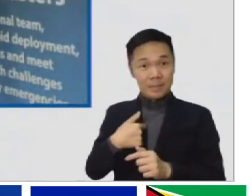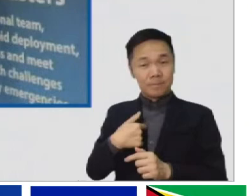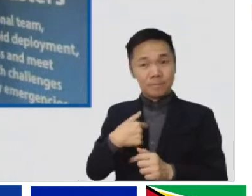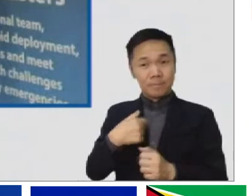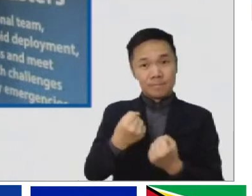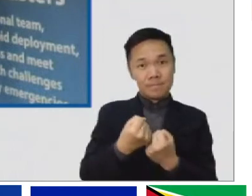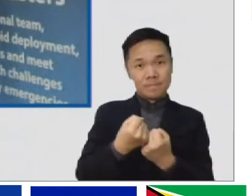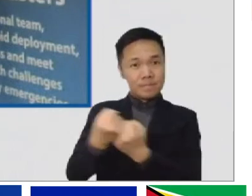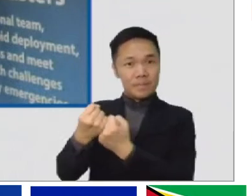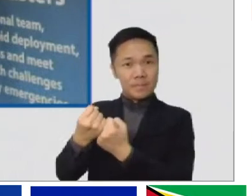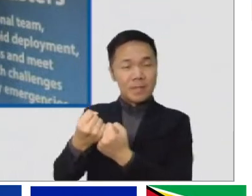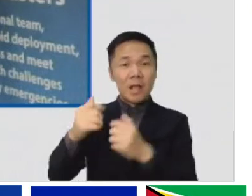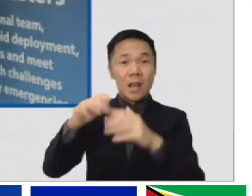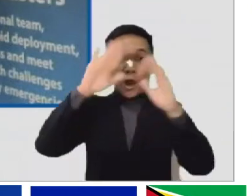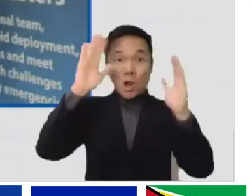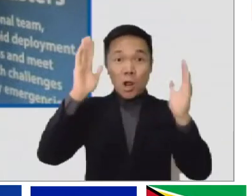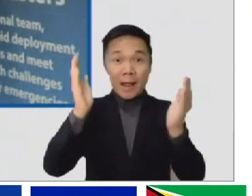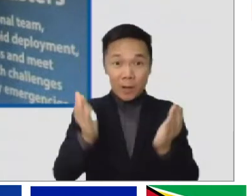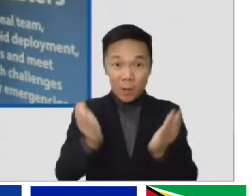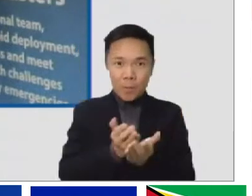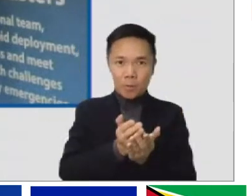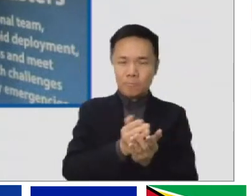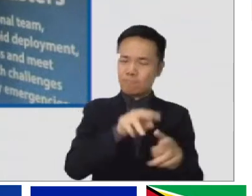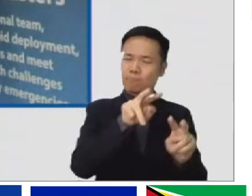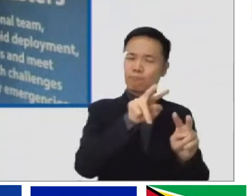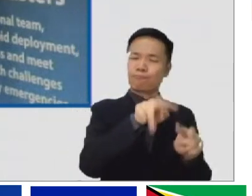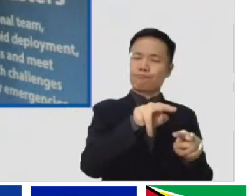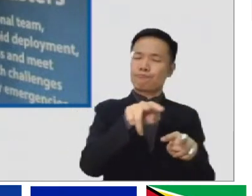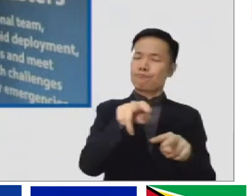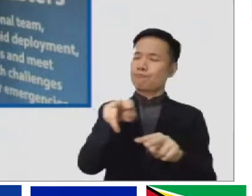surveillance system with more than